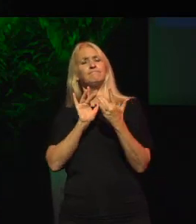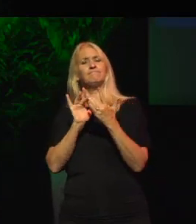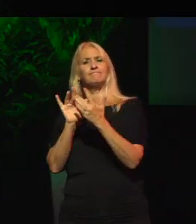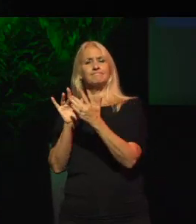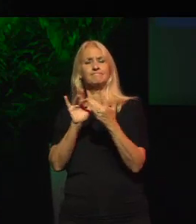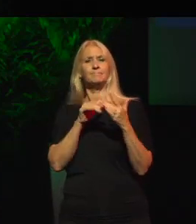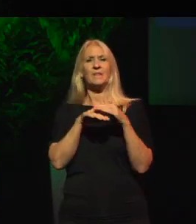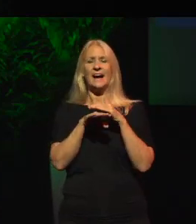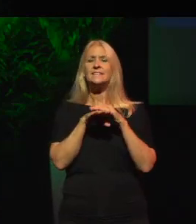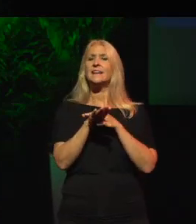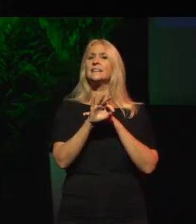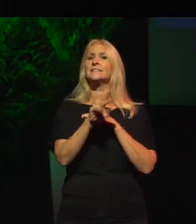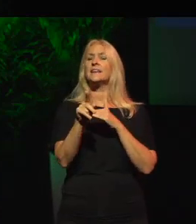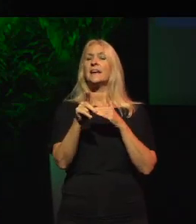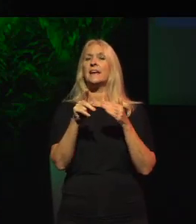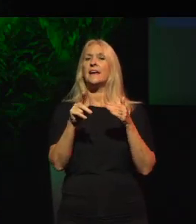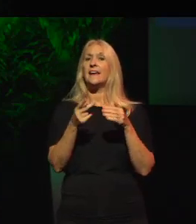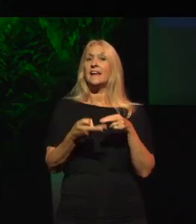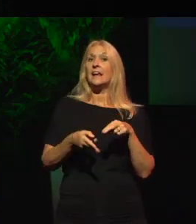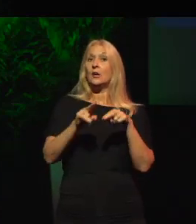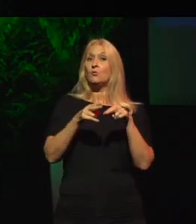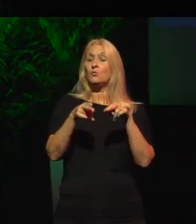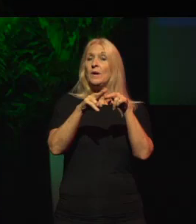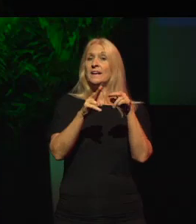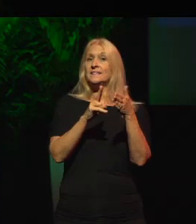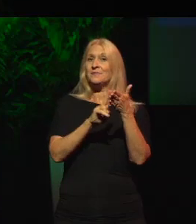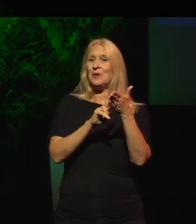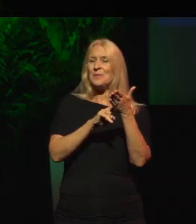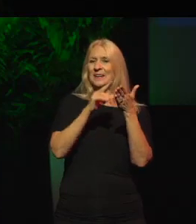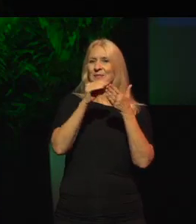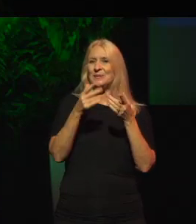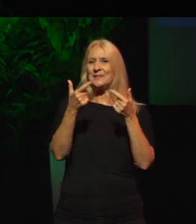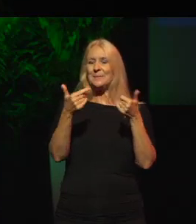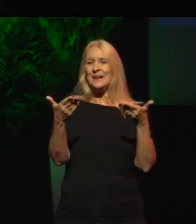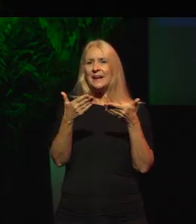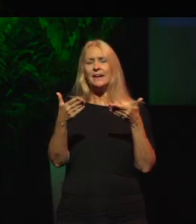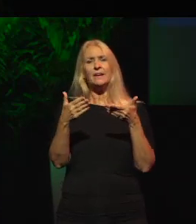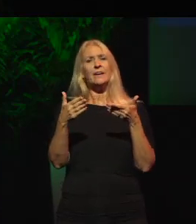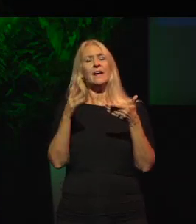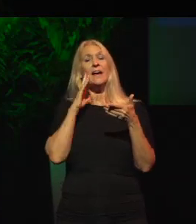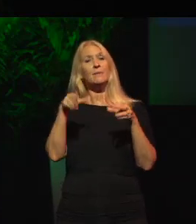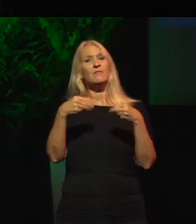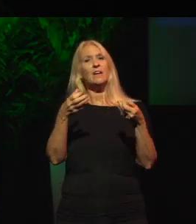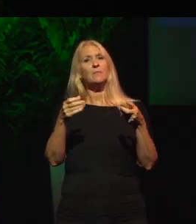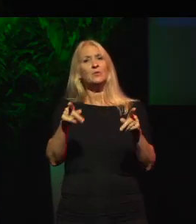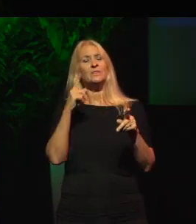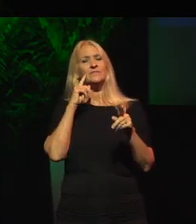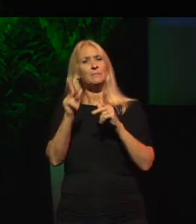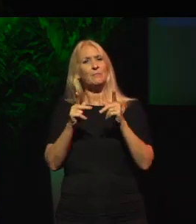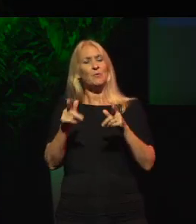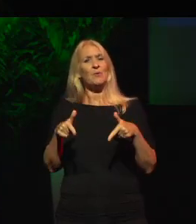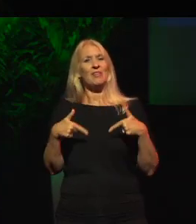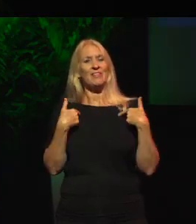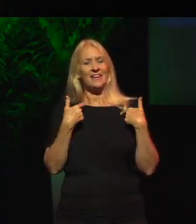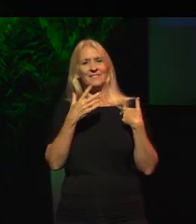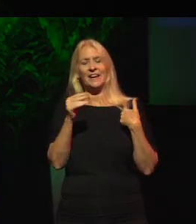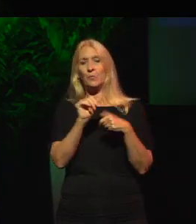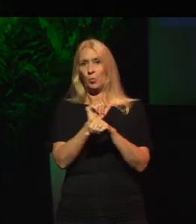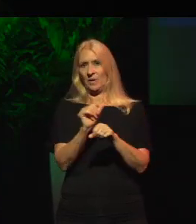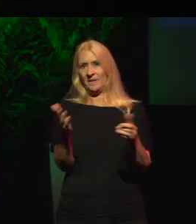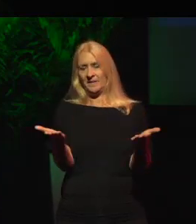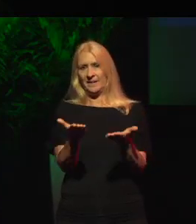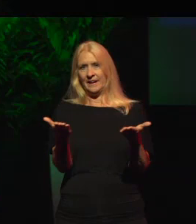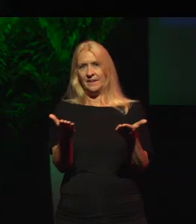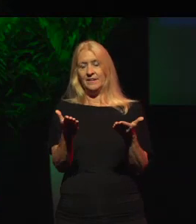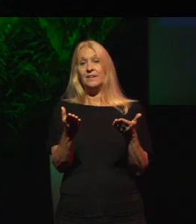strategies, and create real opportunities for our citizens and for the workforce. In addition to being purposeful